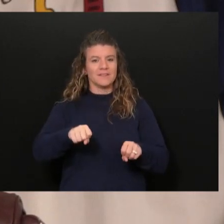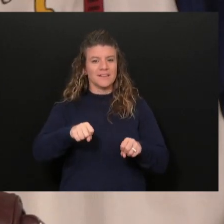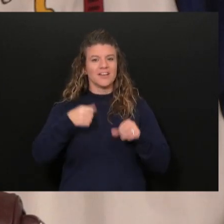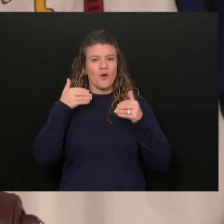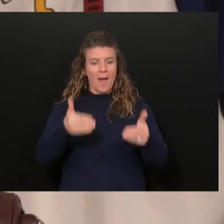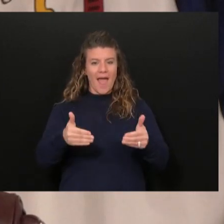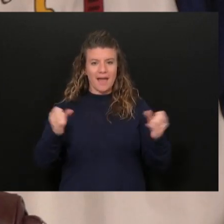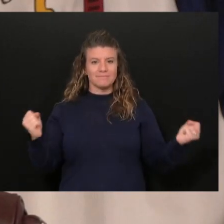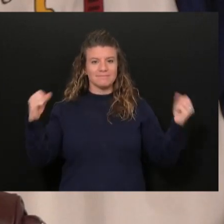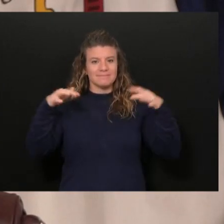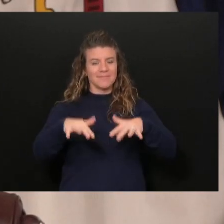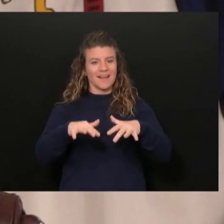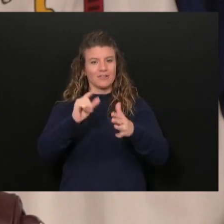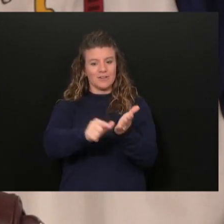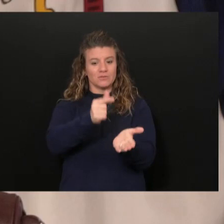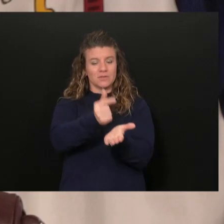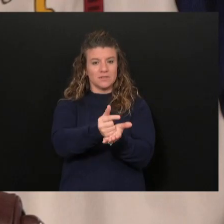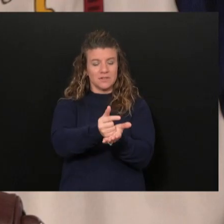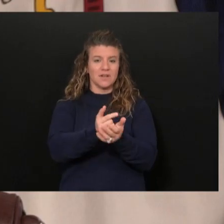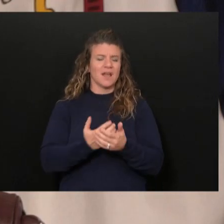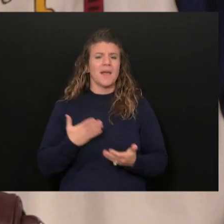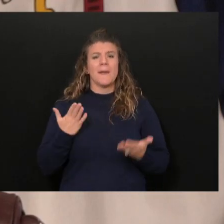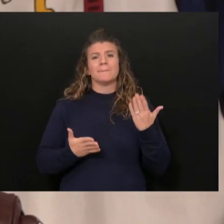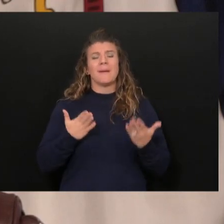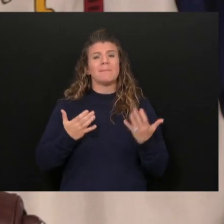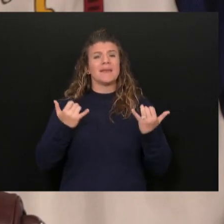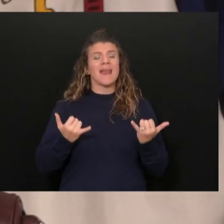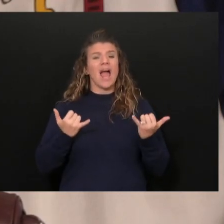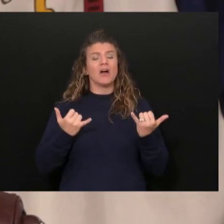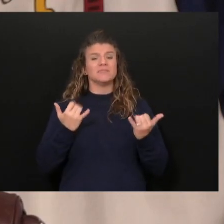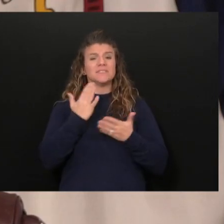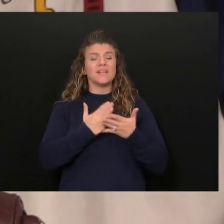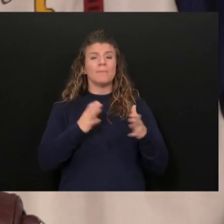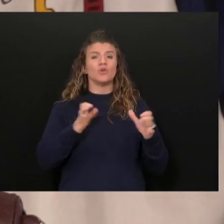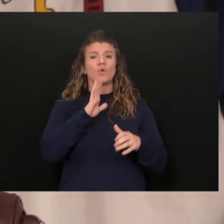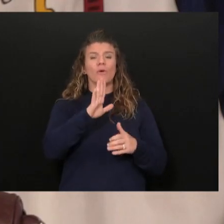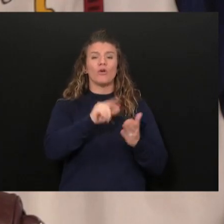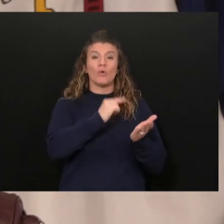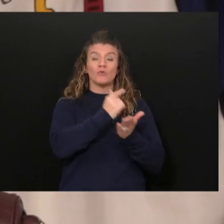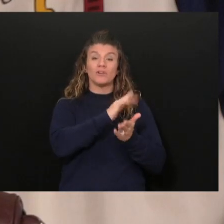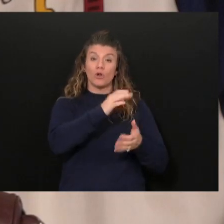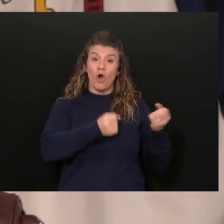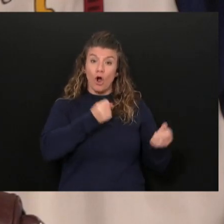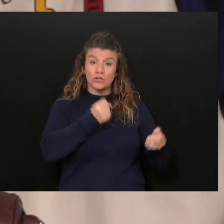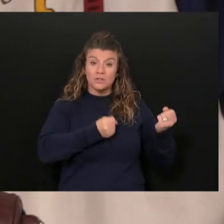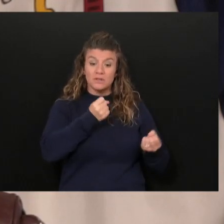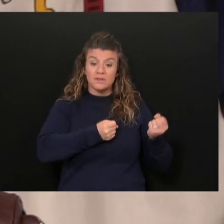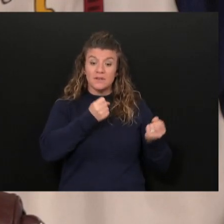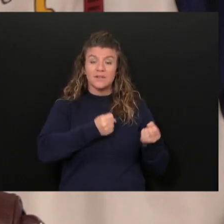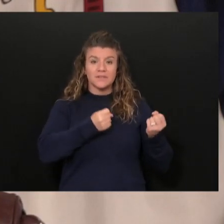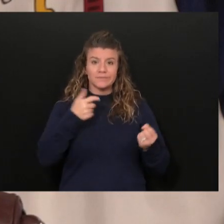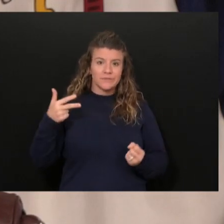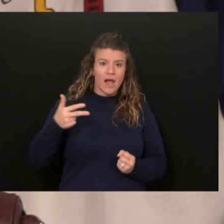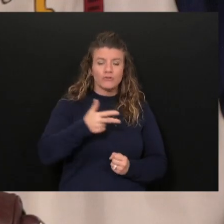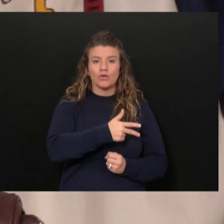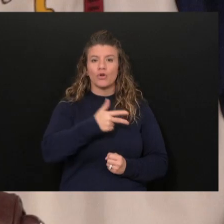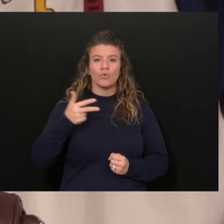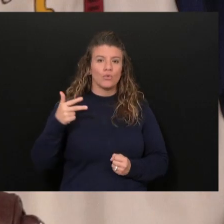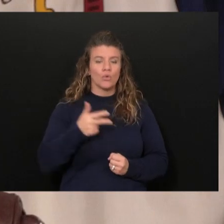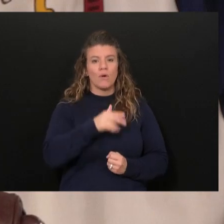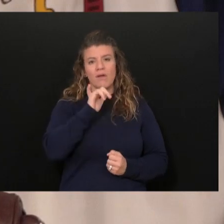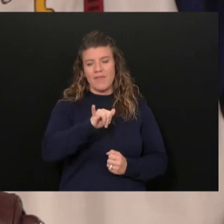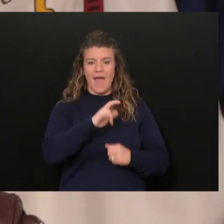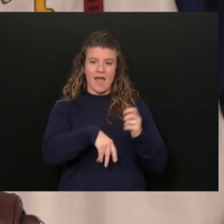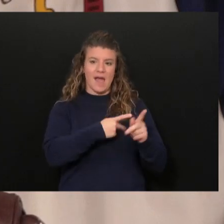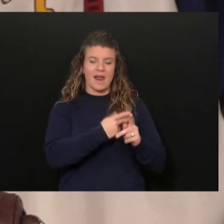back in. And maybe right now they, you know, a lot of people are having graduation, you know, in cars and going through that way and doing